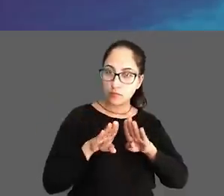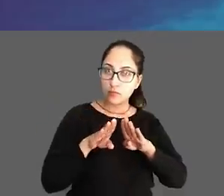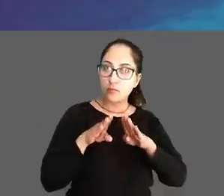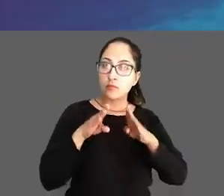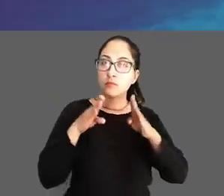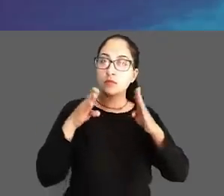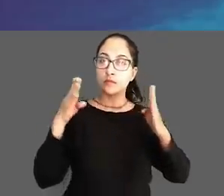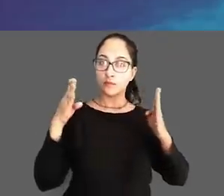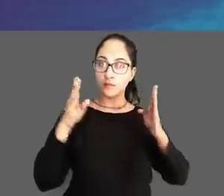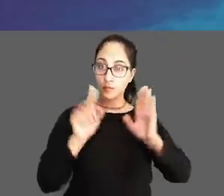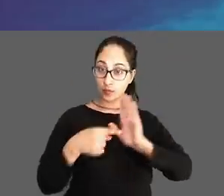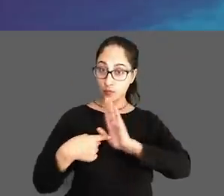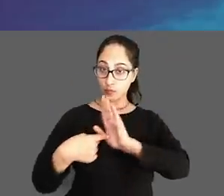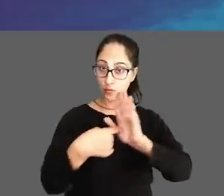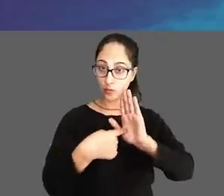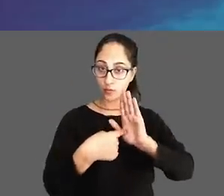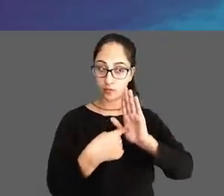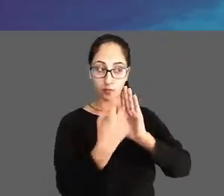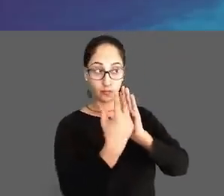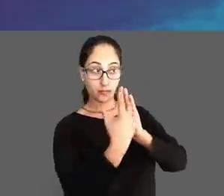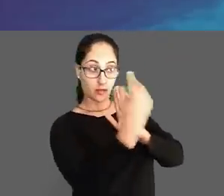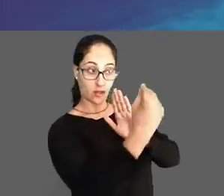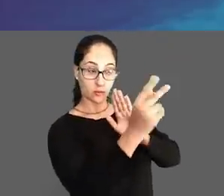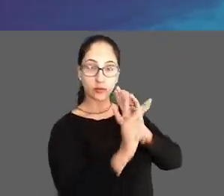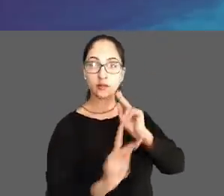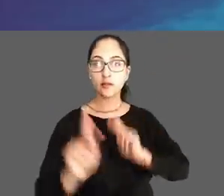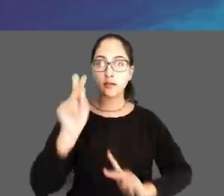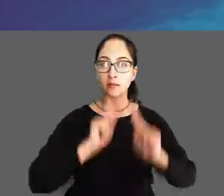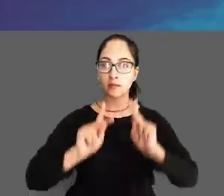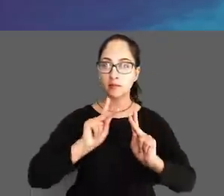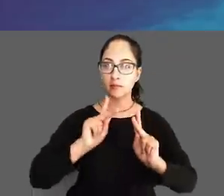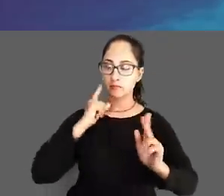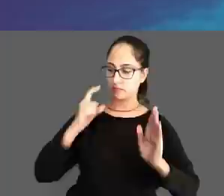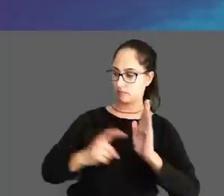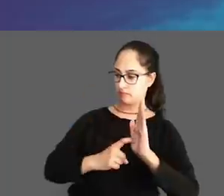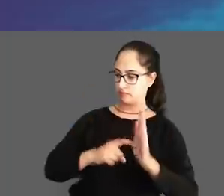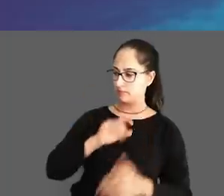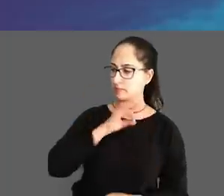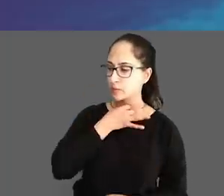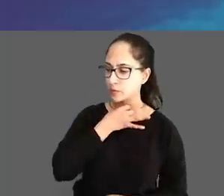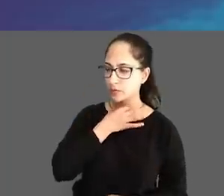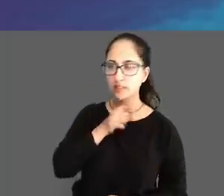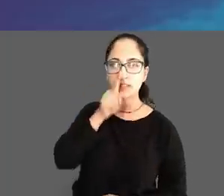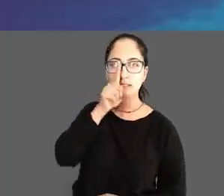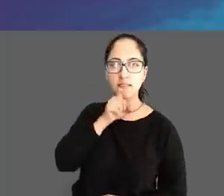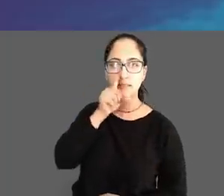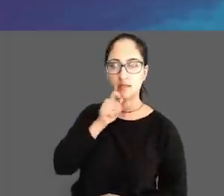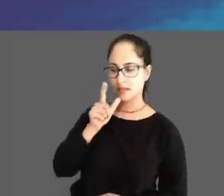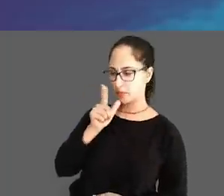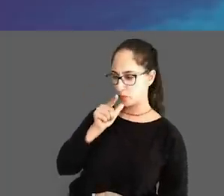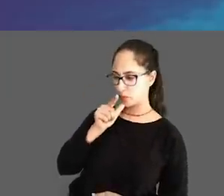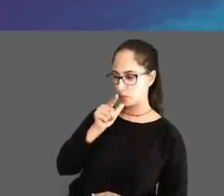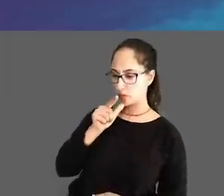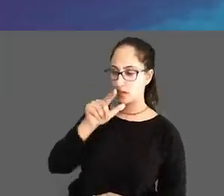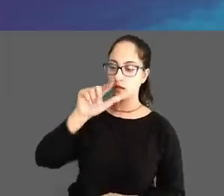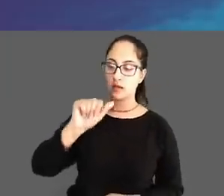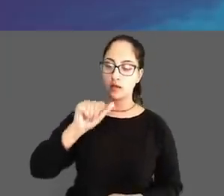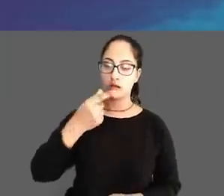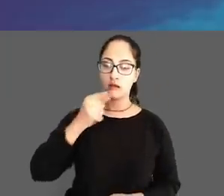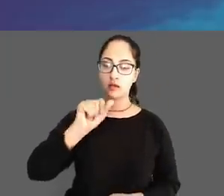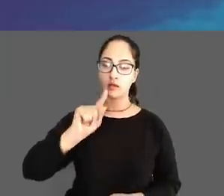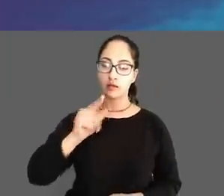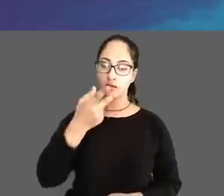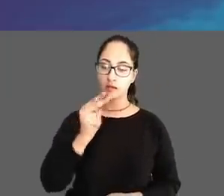received questions about who the Ismailis are, who is the Aga Khan, what is the Aga Khan Development Network, and other